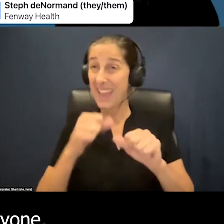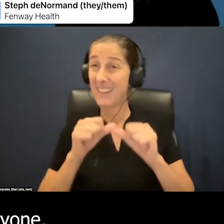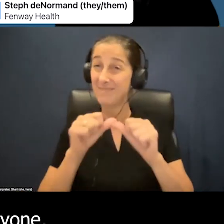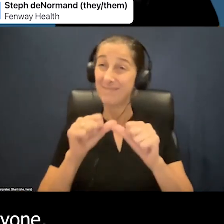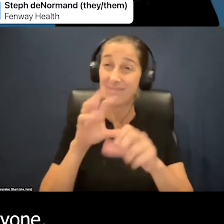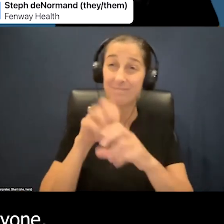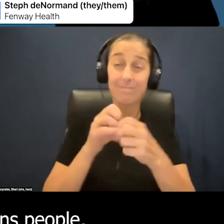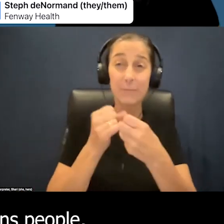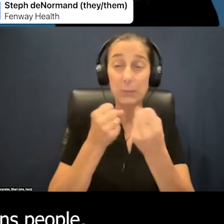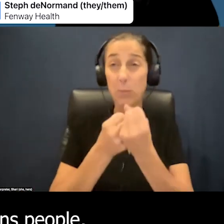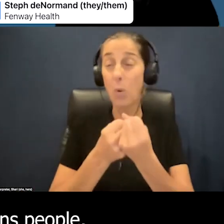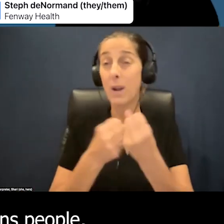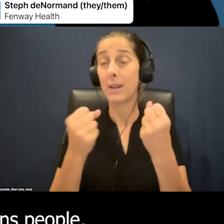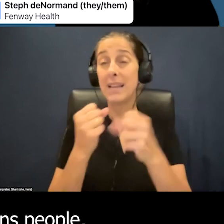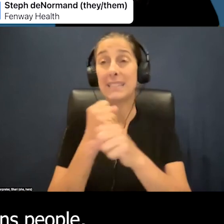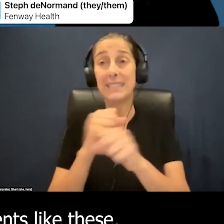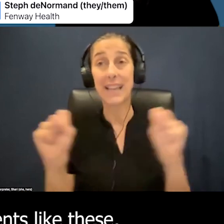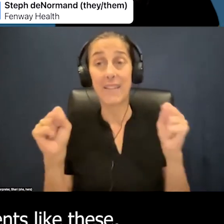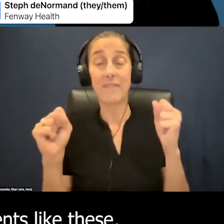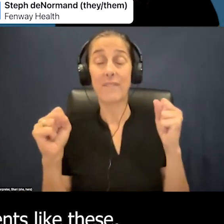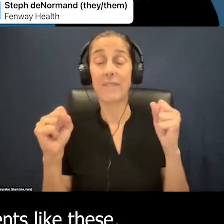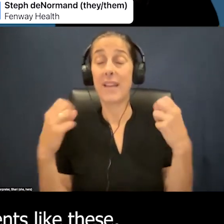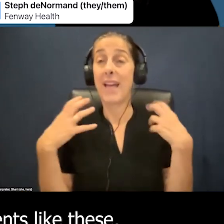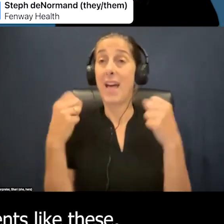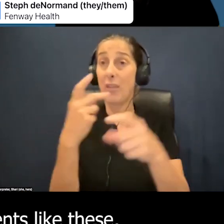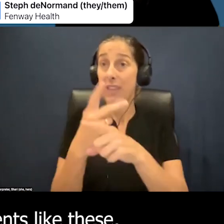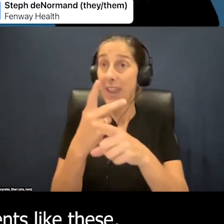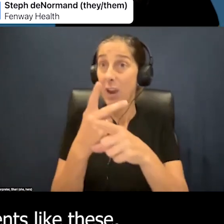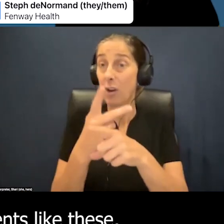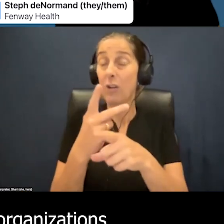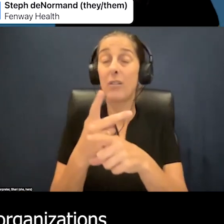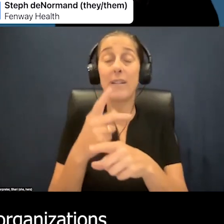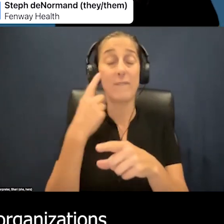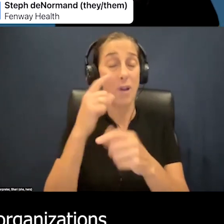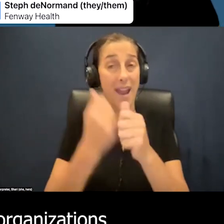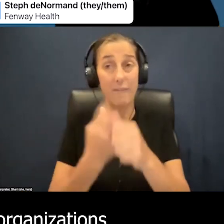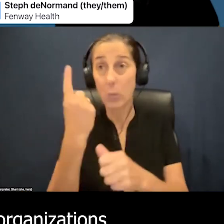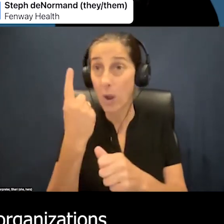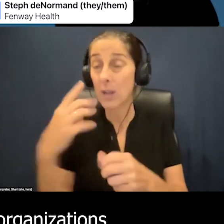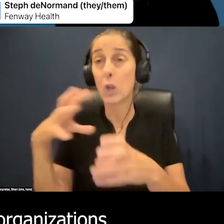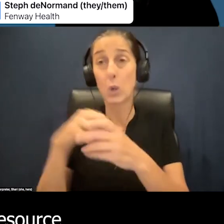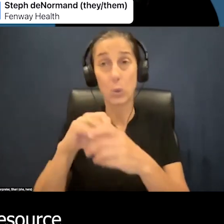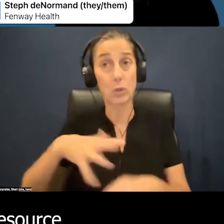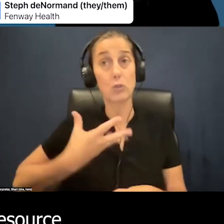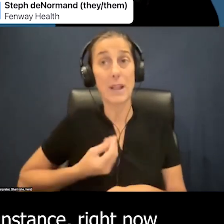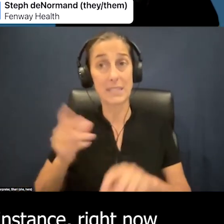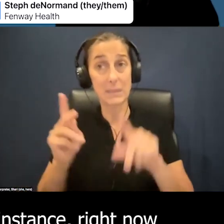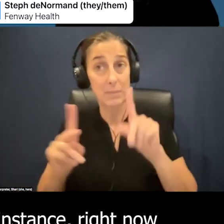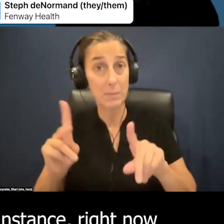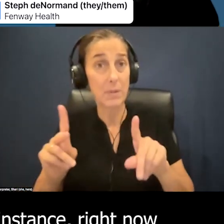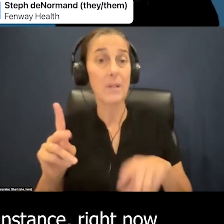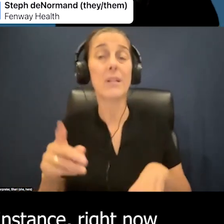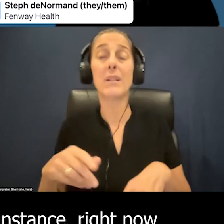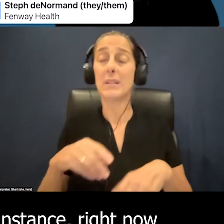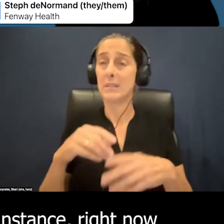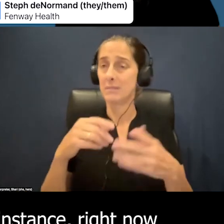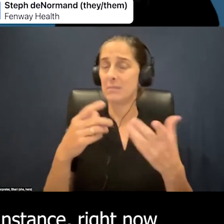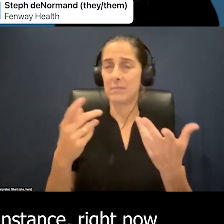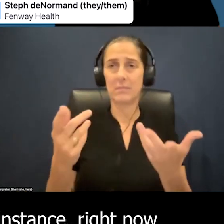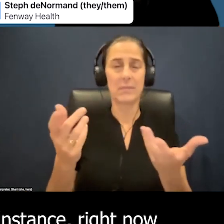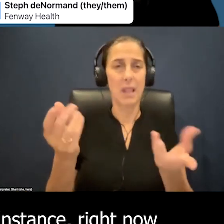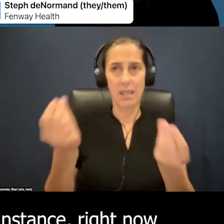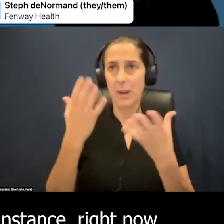for everyone, including trans people, by attending events like these, by supporting organizations in the resource guide, and more.